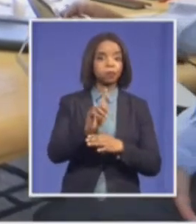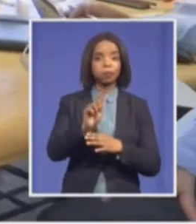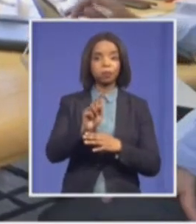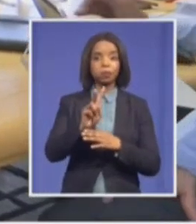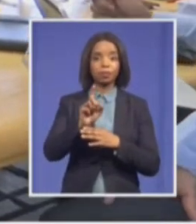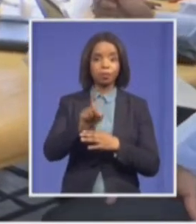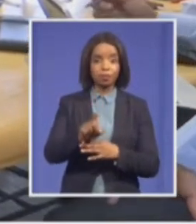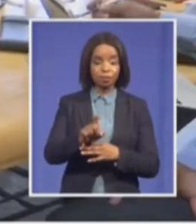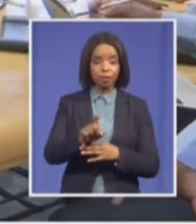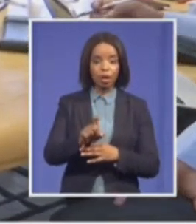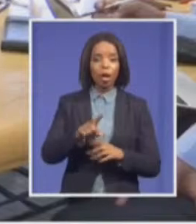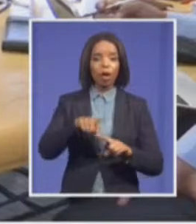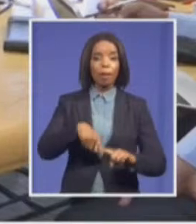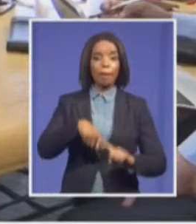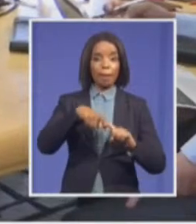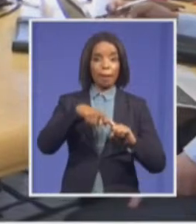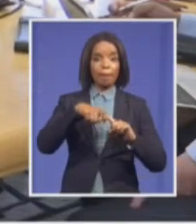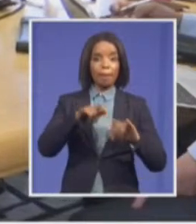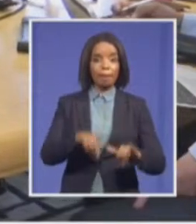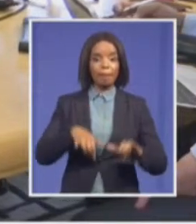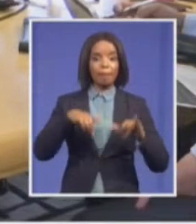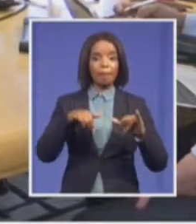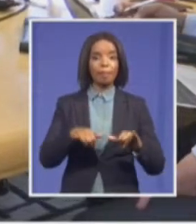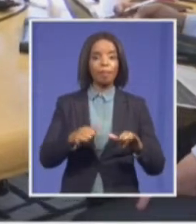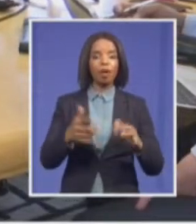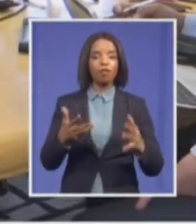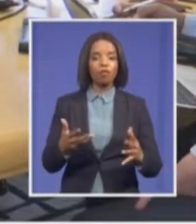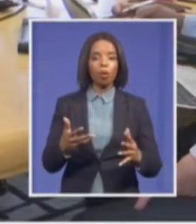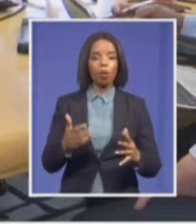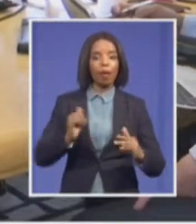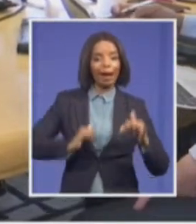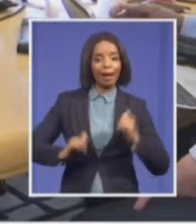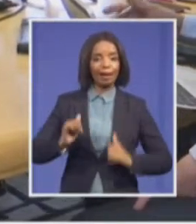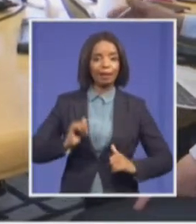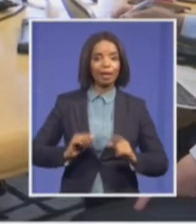applicant within 10 days. If they don't bring it, then the order is discharged.